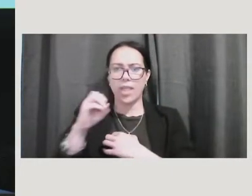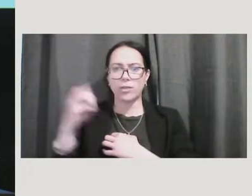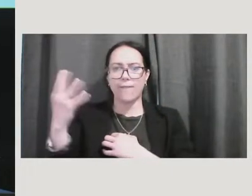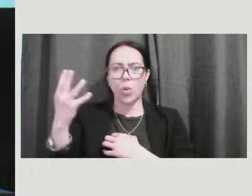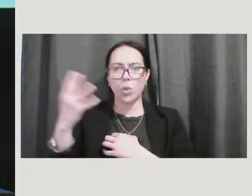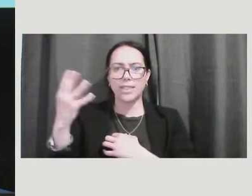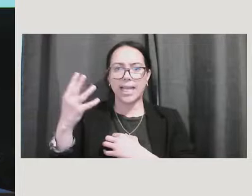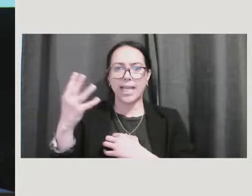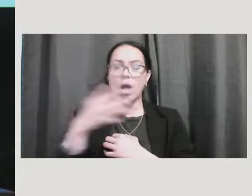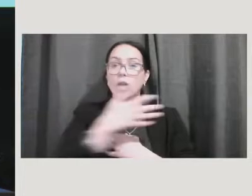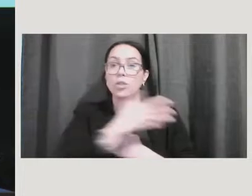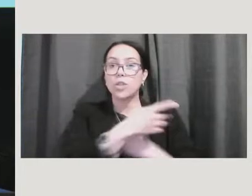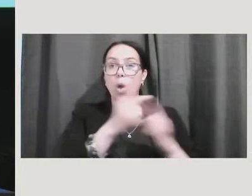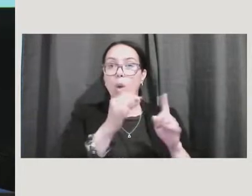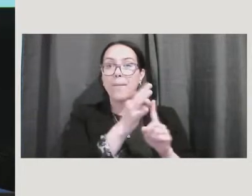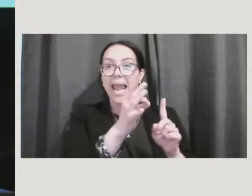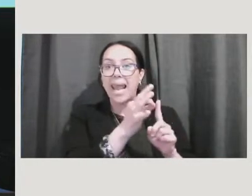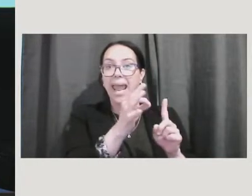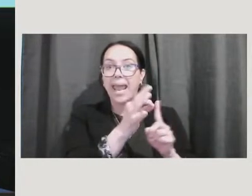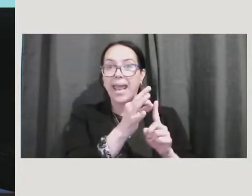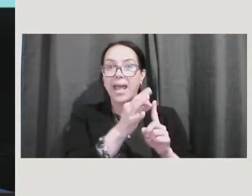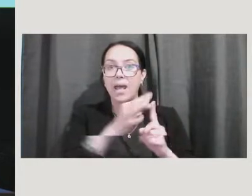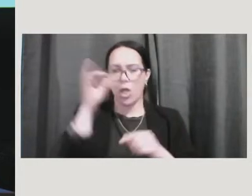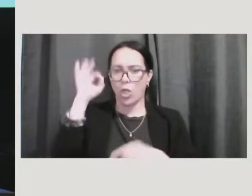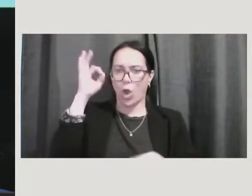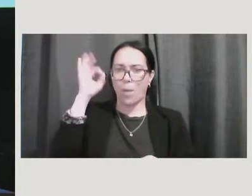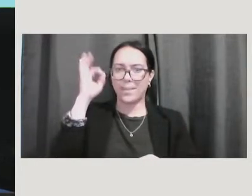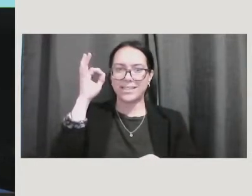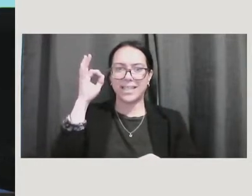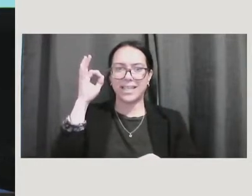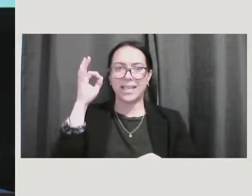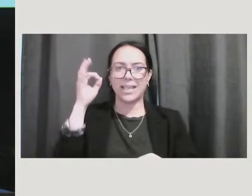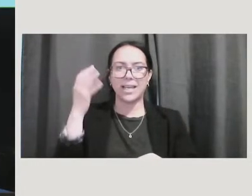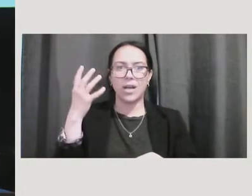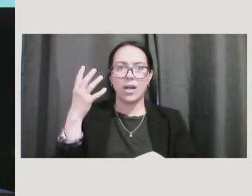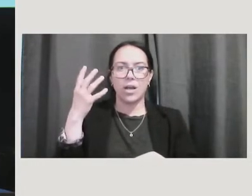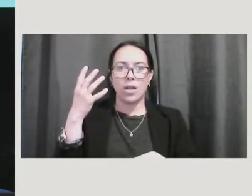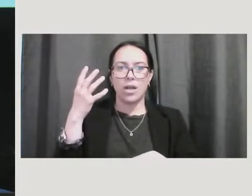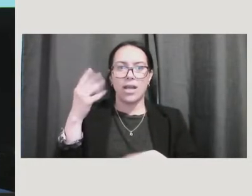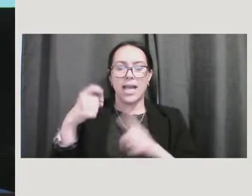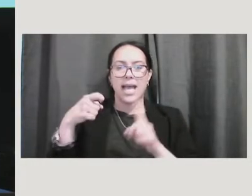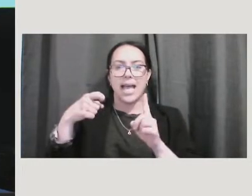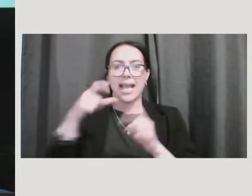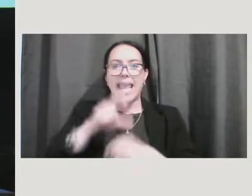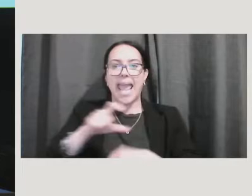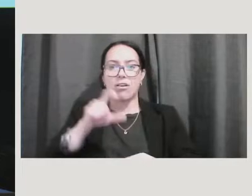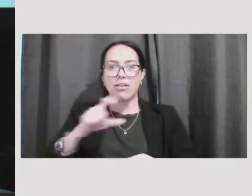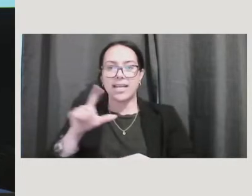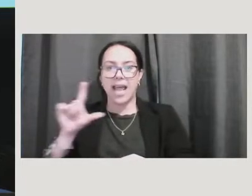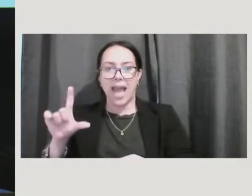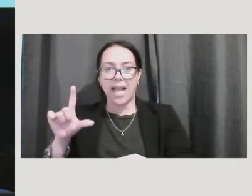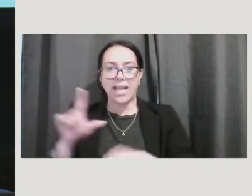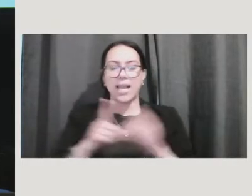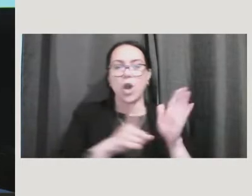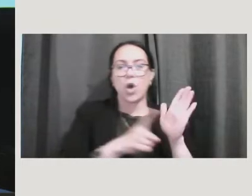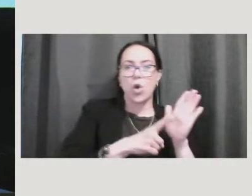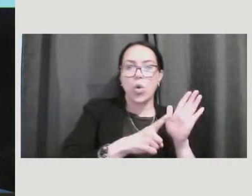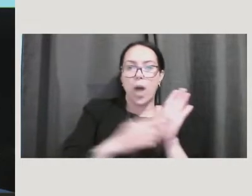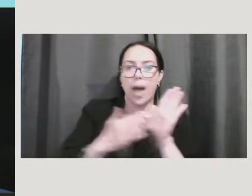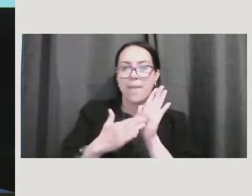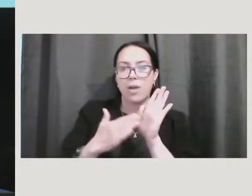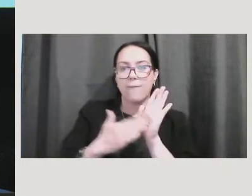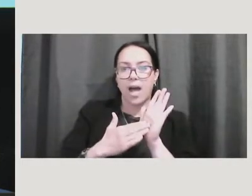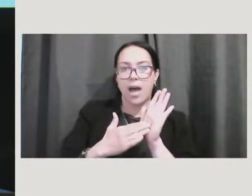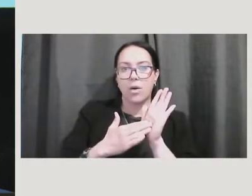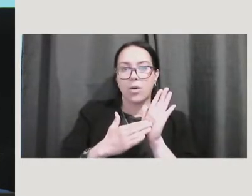Billy Billy uh the committee we had a lot of cry Karen rangi was there and Laura Manuel uh I